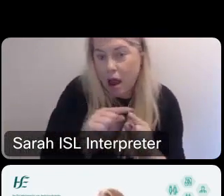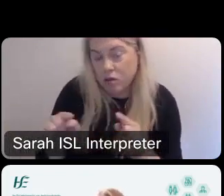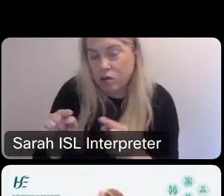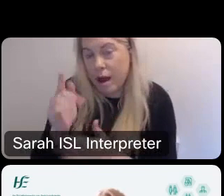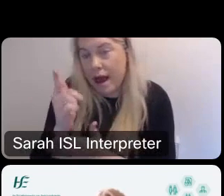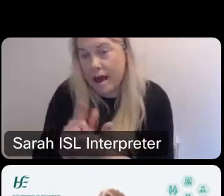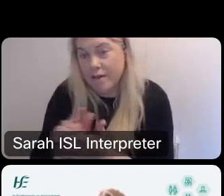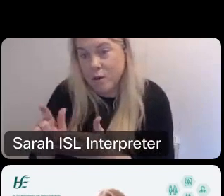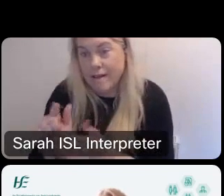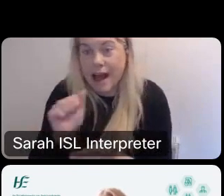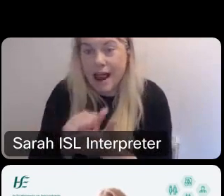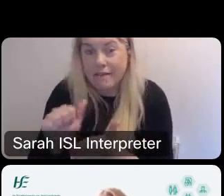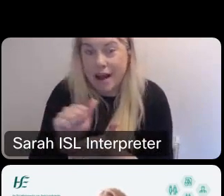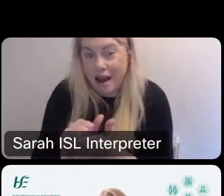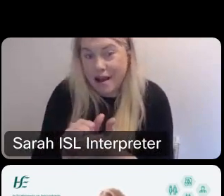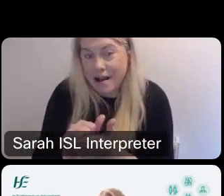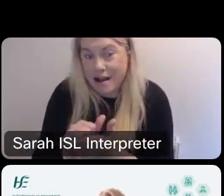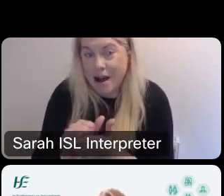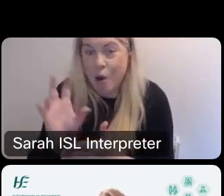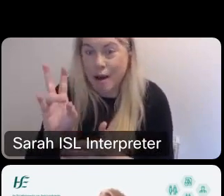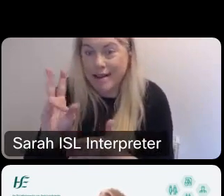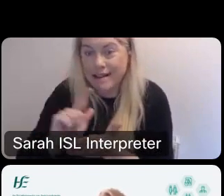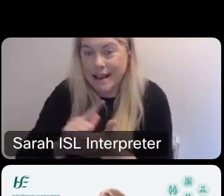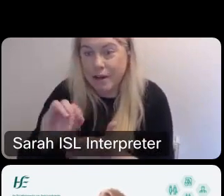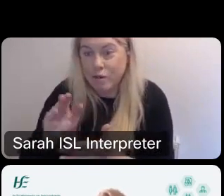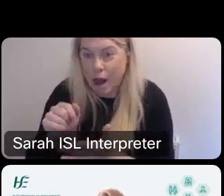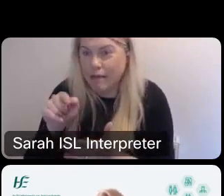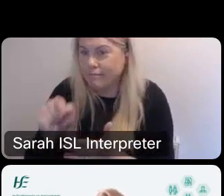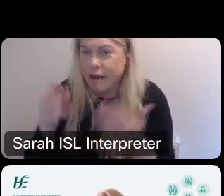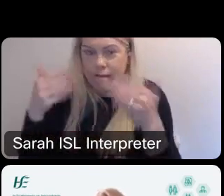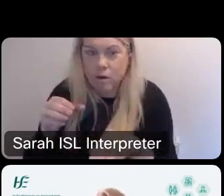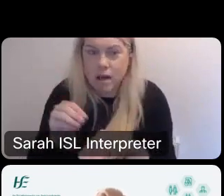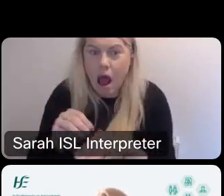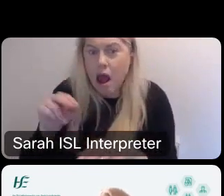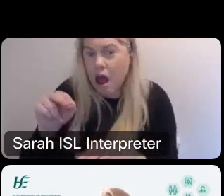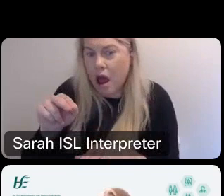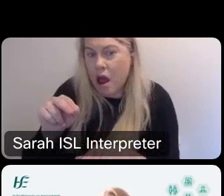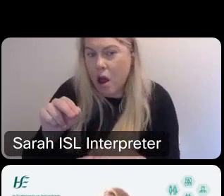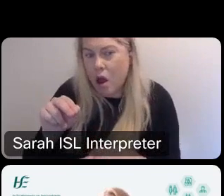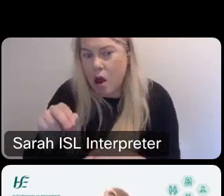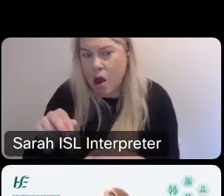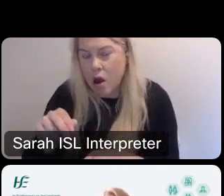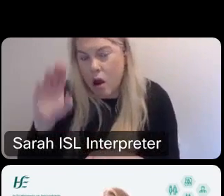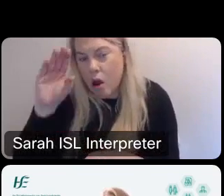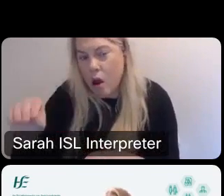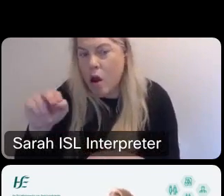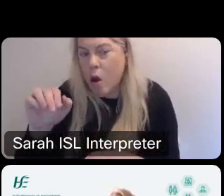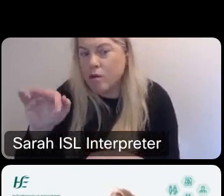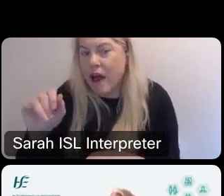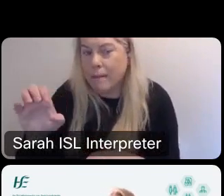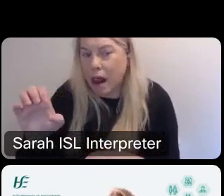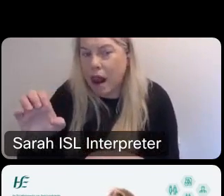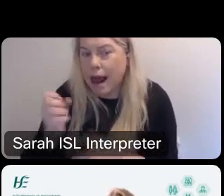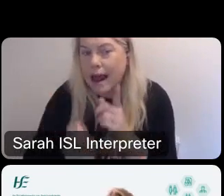11 on the Wednesday the 17th, and as I said, this will focus on notifiable incidents, and we'll have more information about that particular